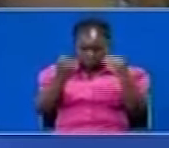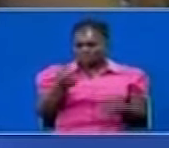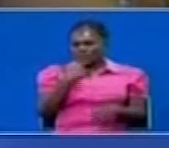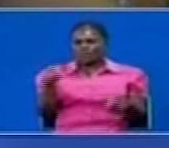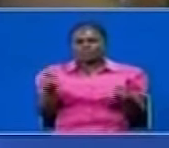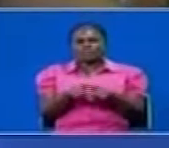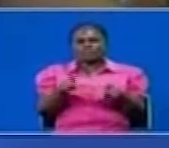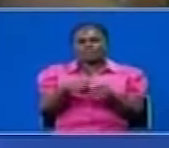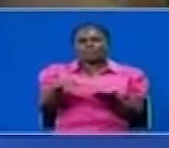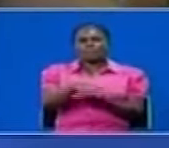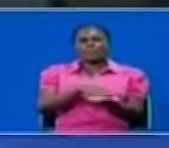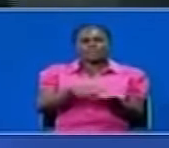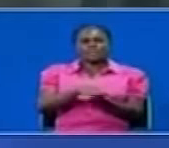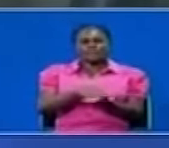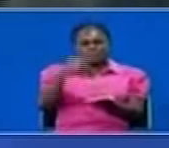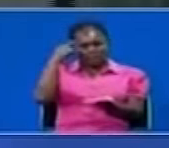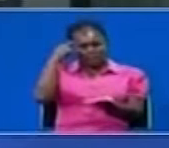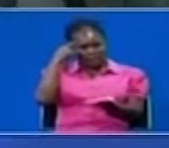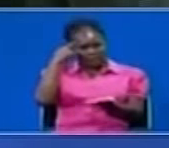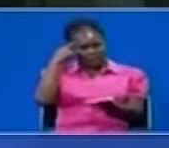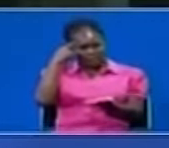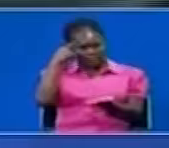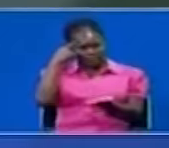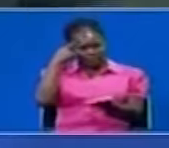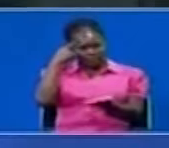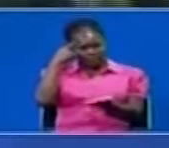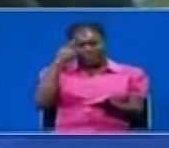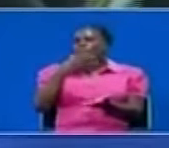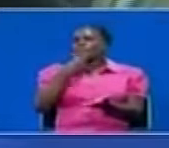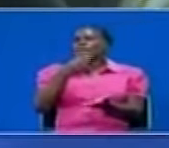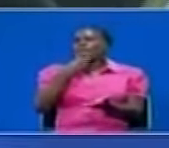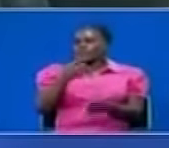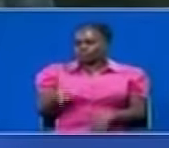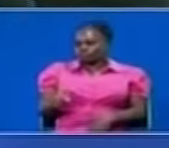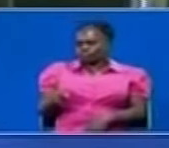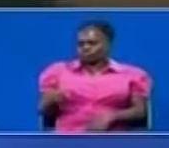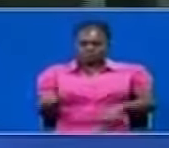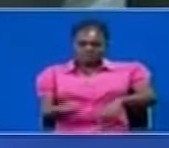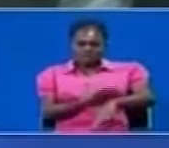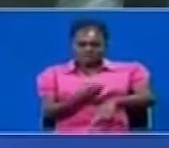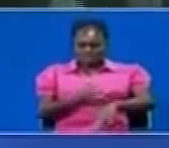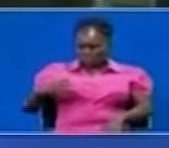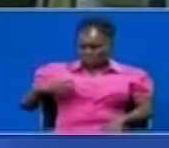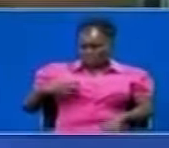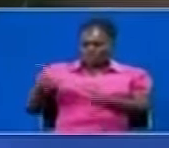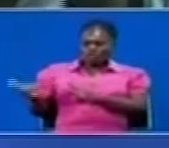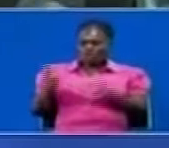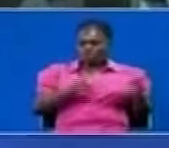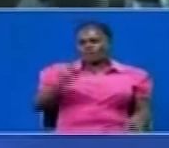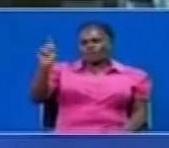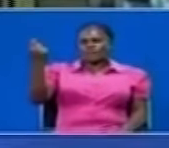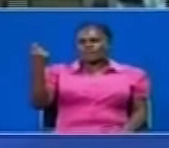I think this is basically a diversion. Prostate cancer in men and breast cancer in women are the commonest cancers in